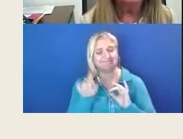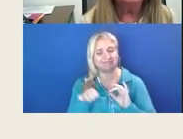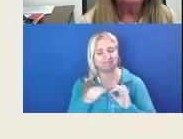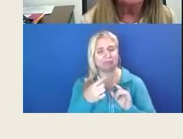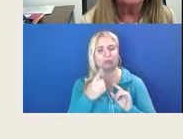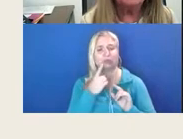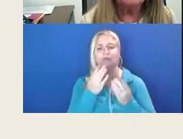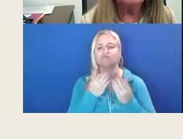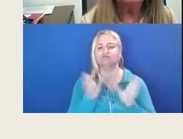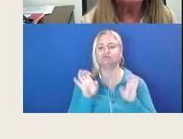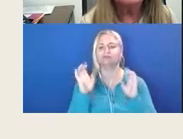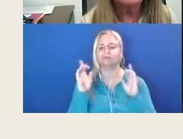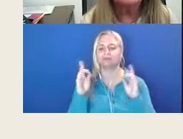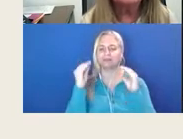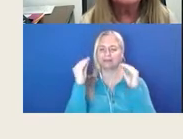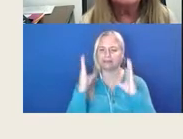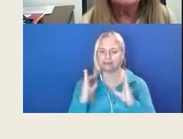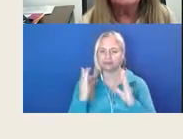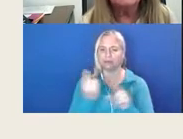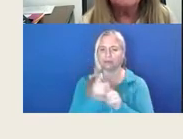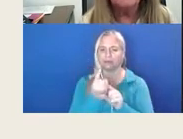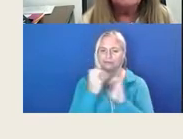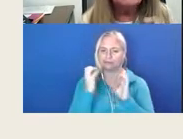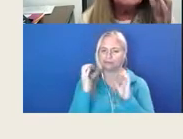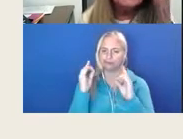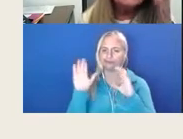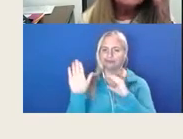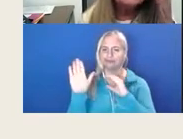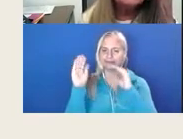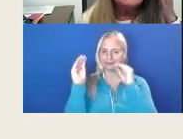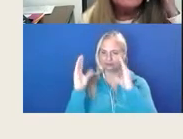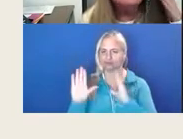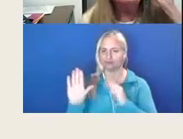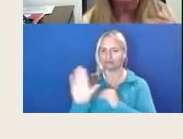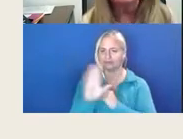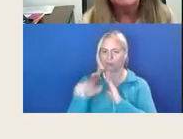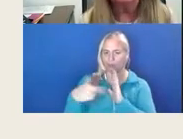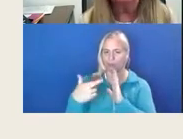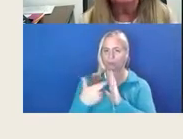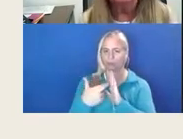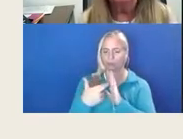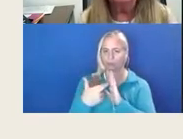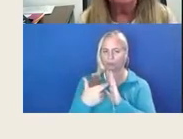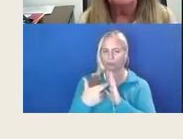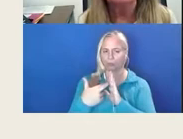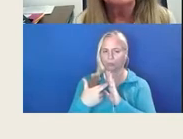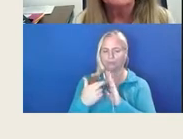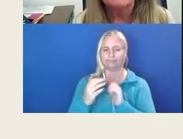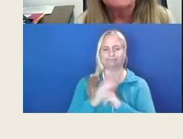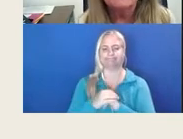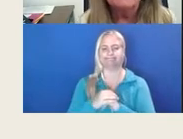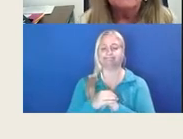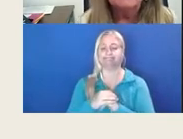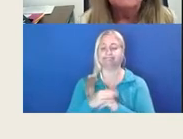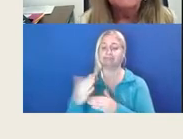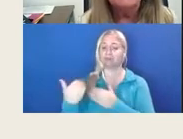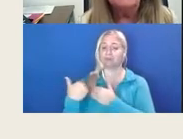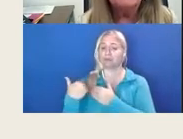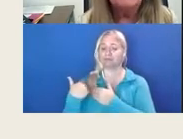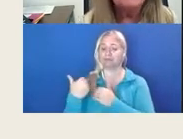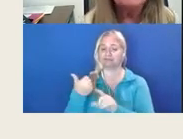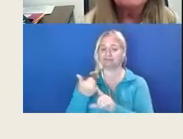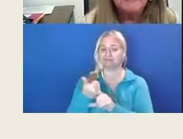education teacher's role or the regular education teacher's role. So again, it's a shared responsibility